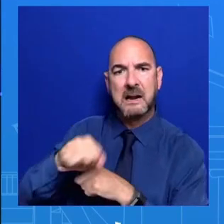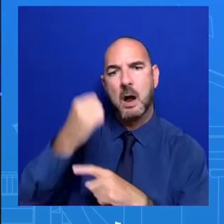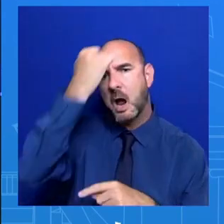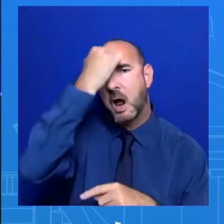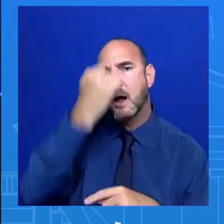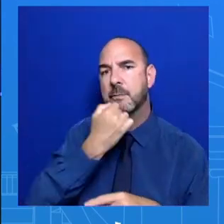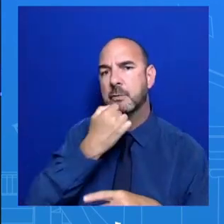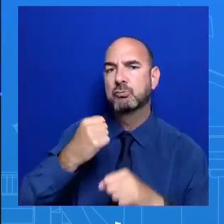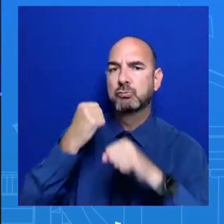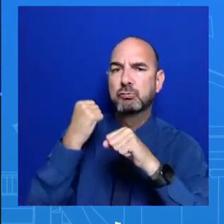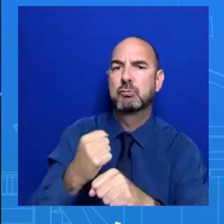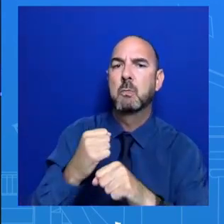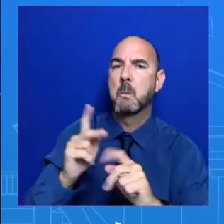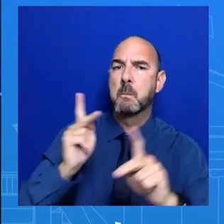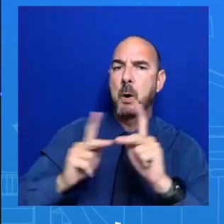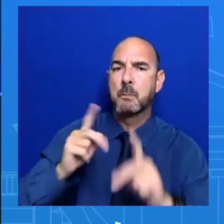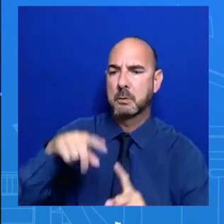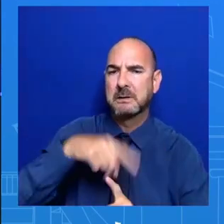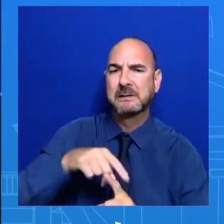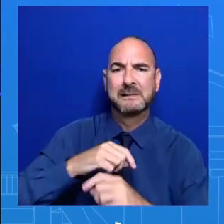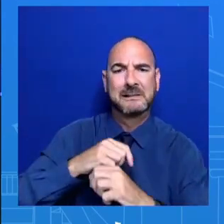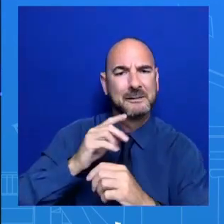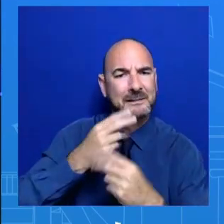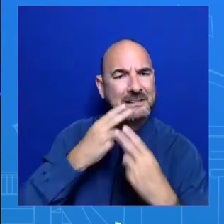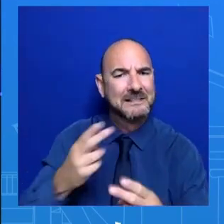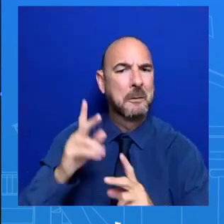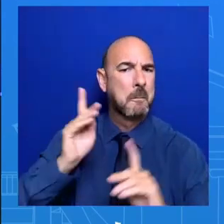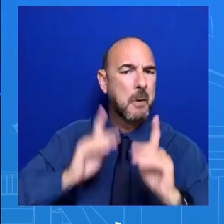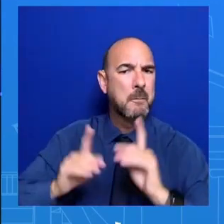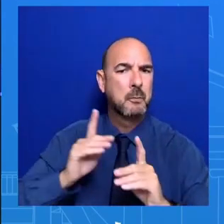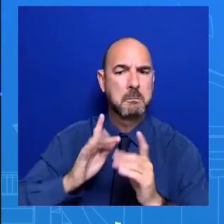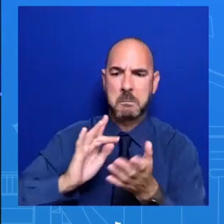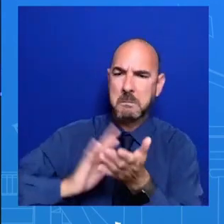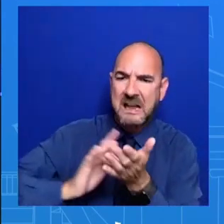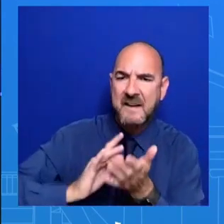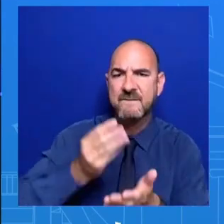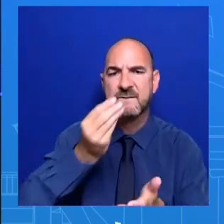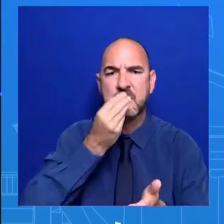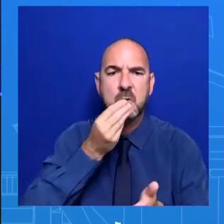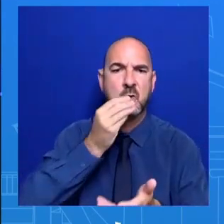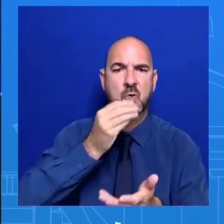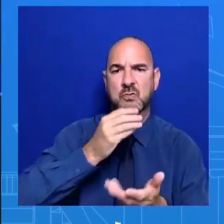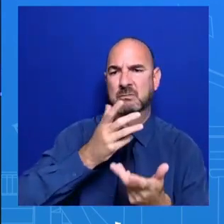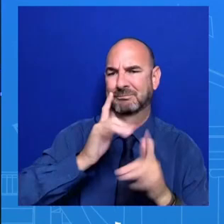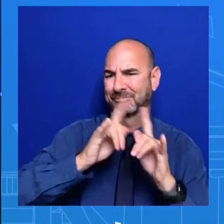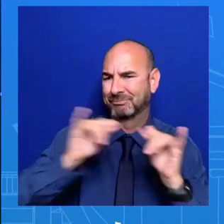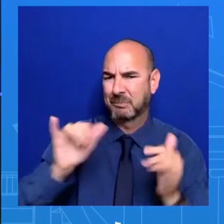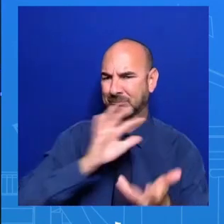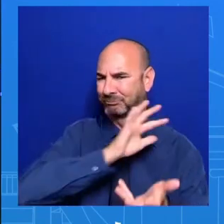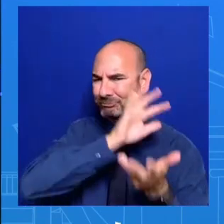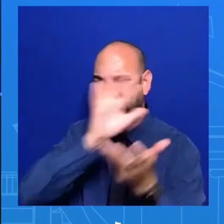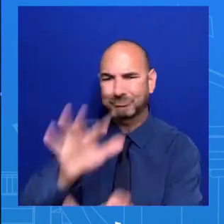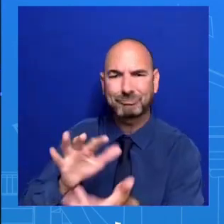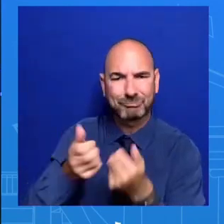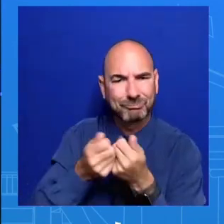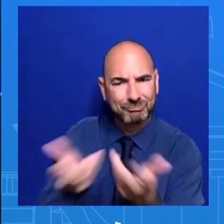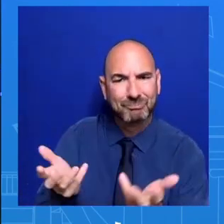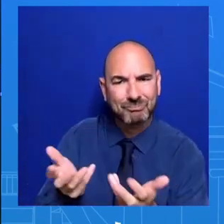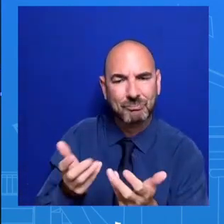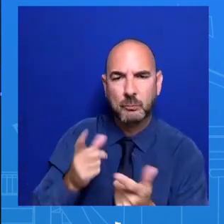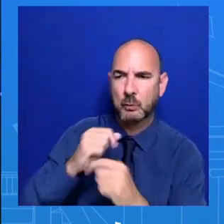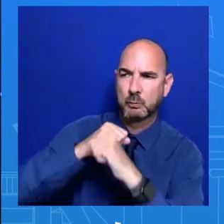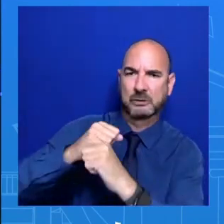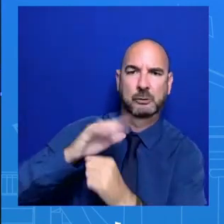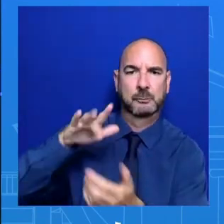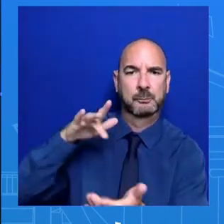assistance, and then pursuing that vision of regional integration I just talked about will put Israel in the best stead to engage countries around